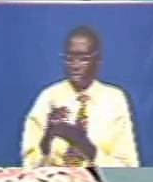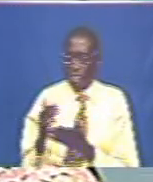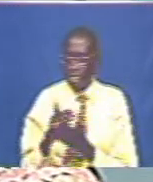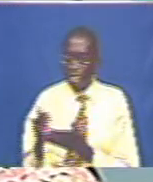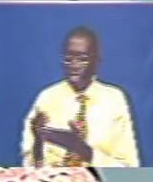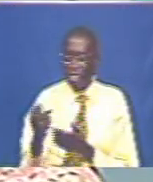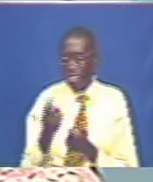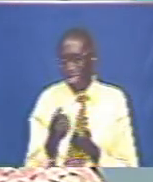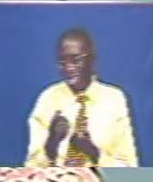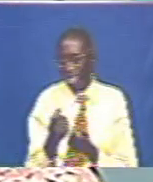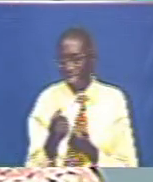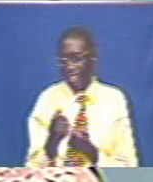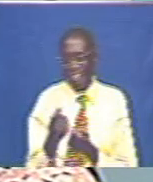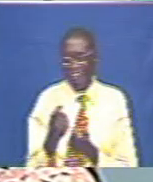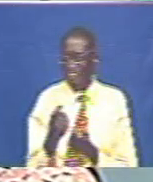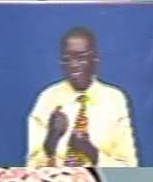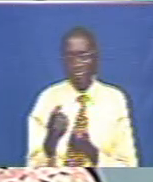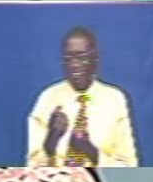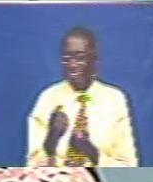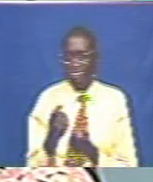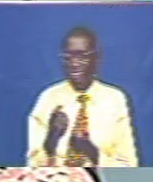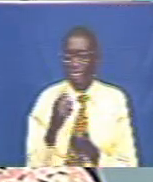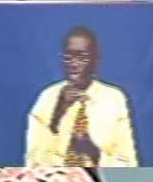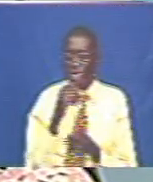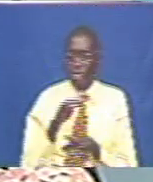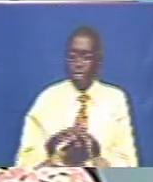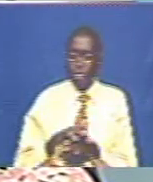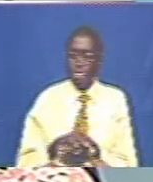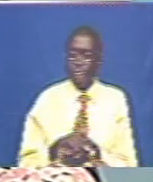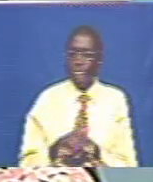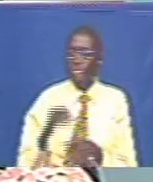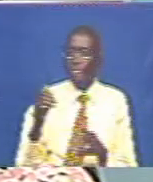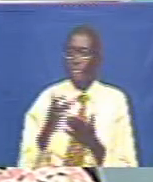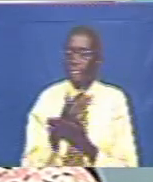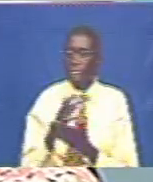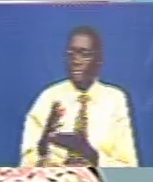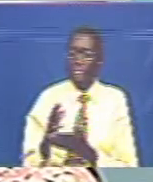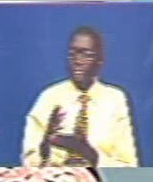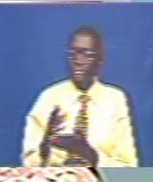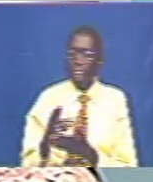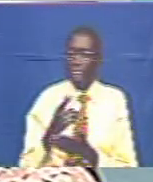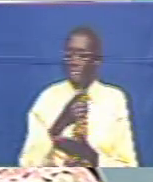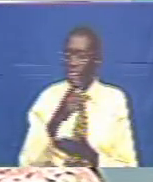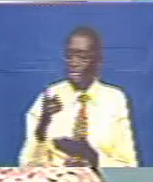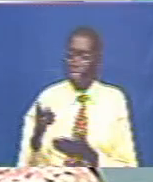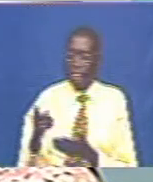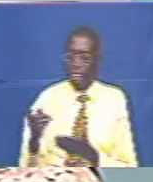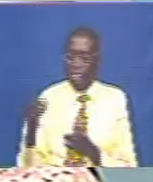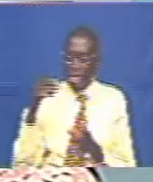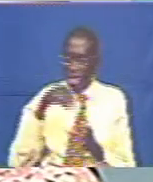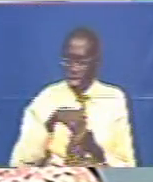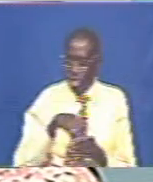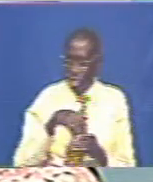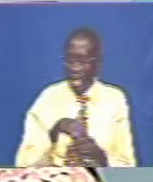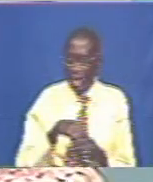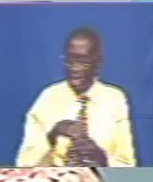small ones, that it may not even be viable to do that. Mm. But which sectors have not been captured, and can they be also incorporated within the